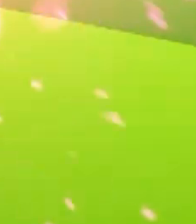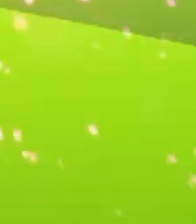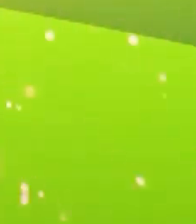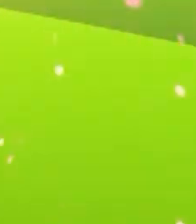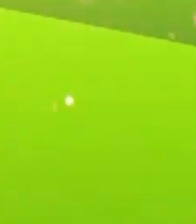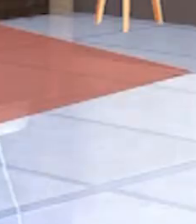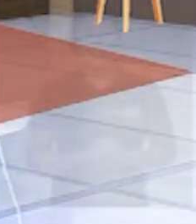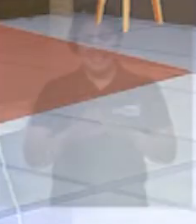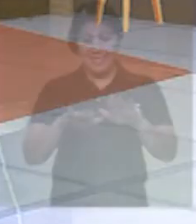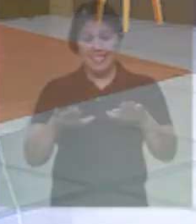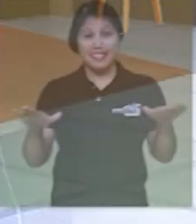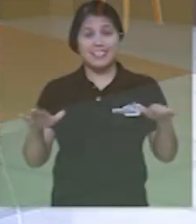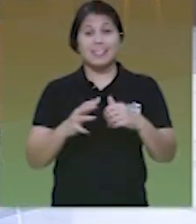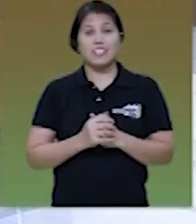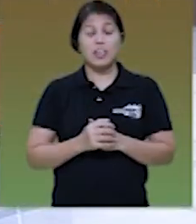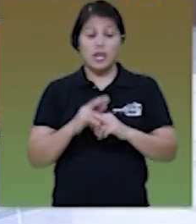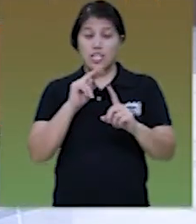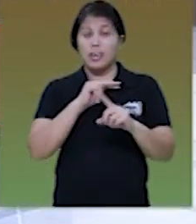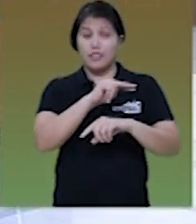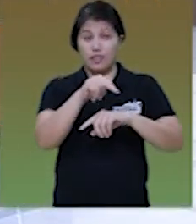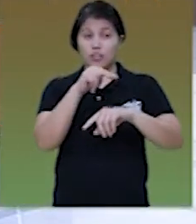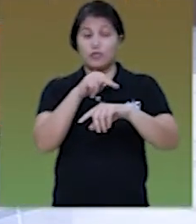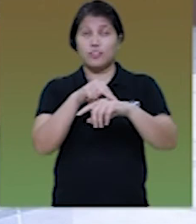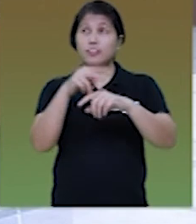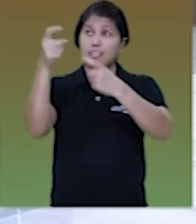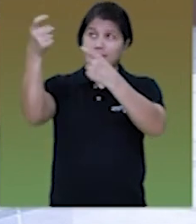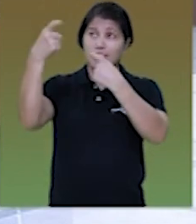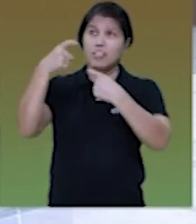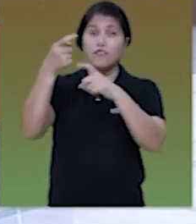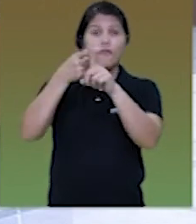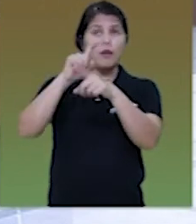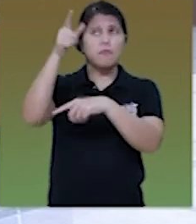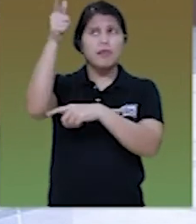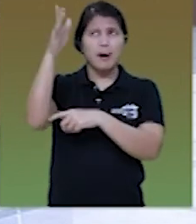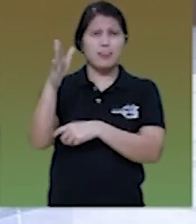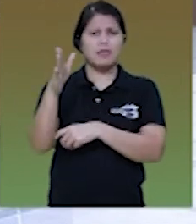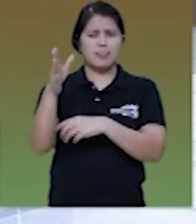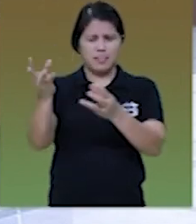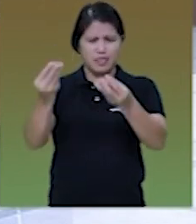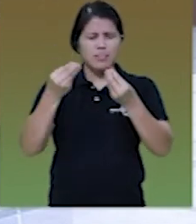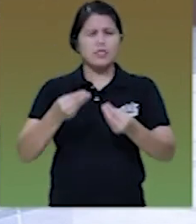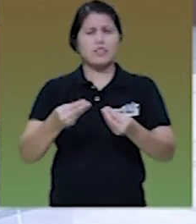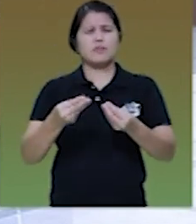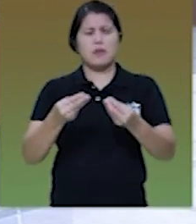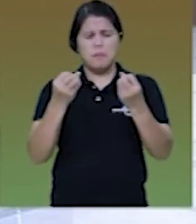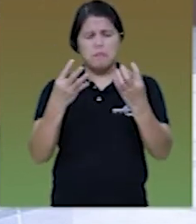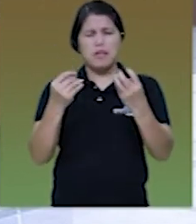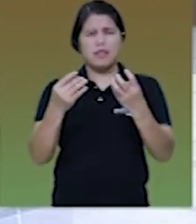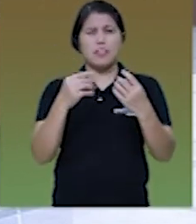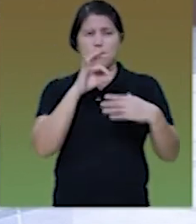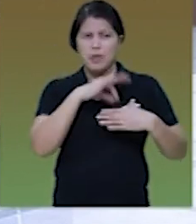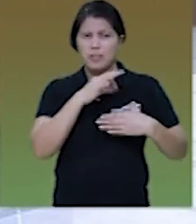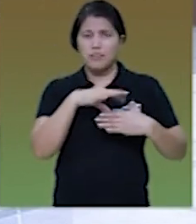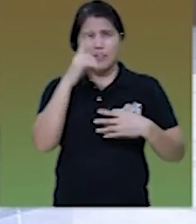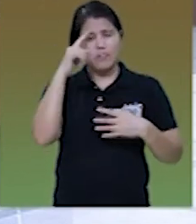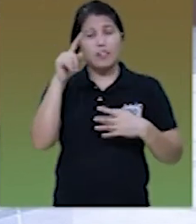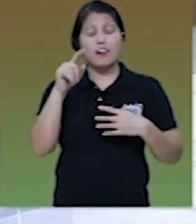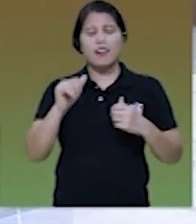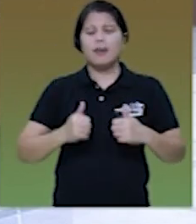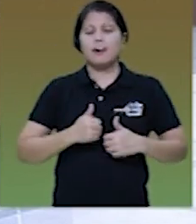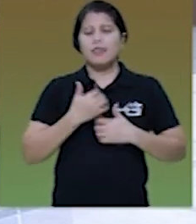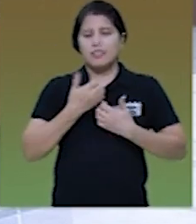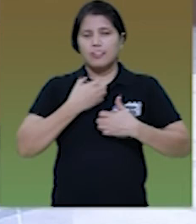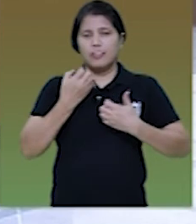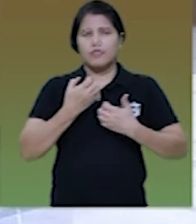Eliz. Kids, nature is a gift from God. It gives many benefits to us, from the